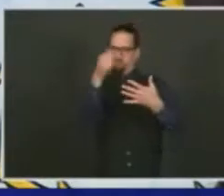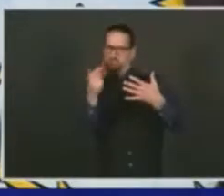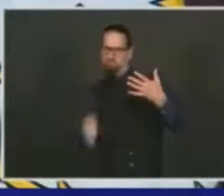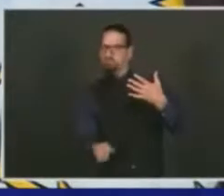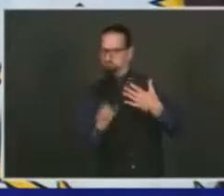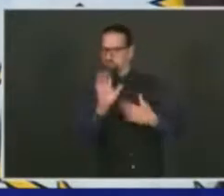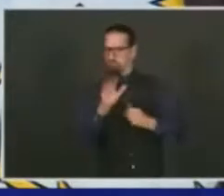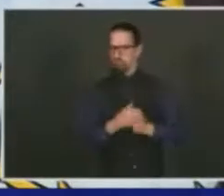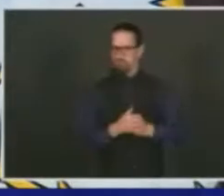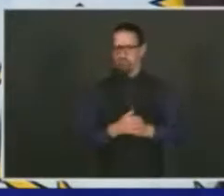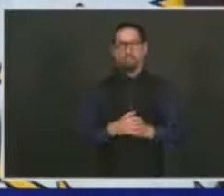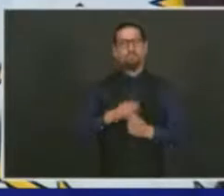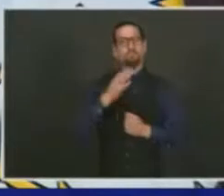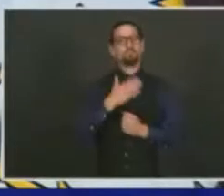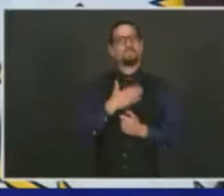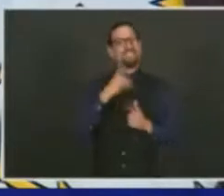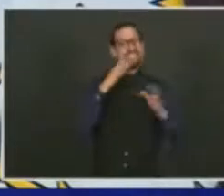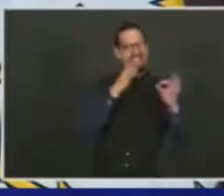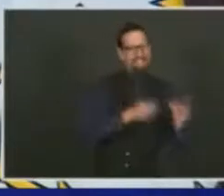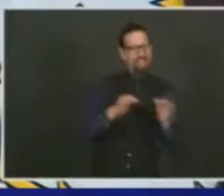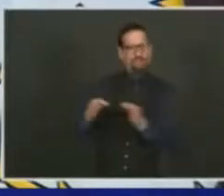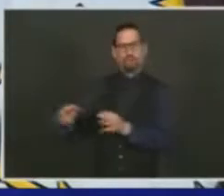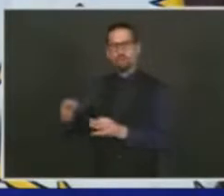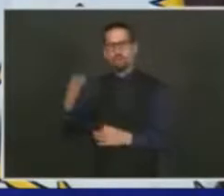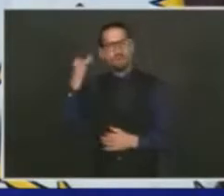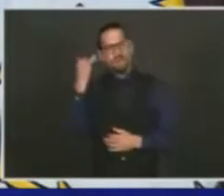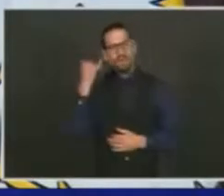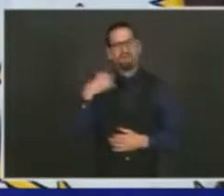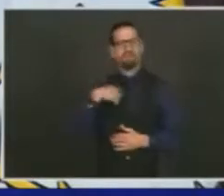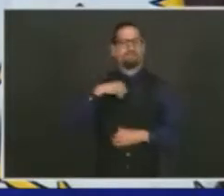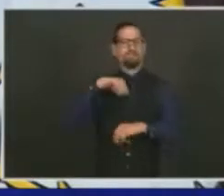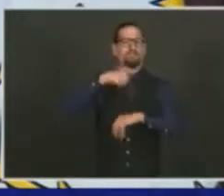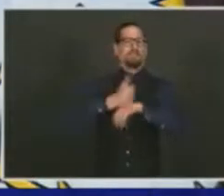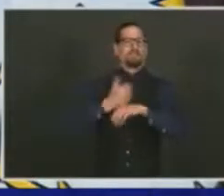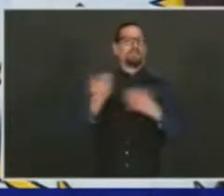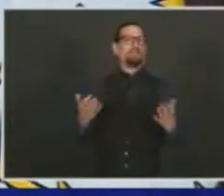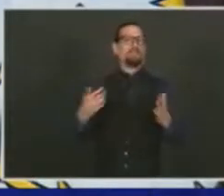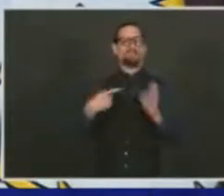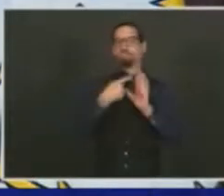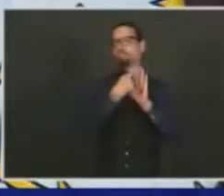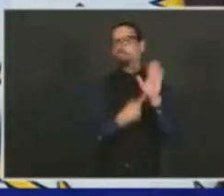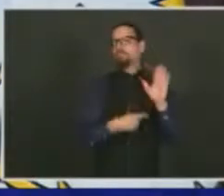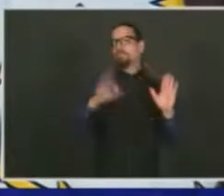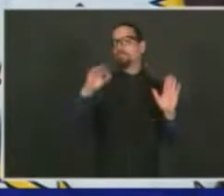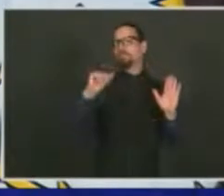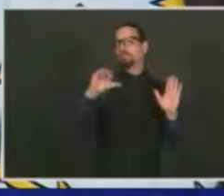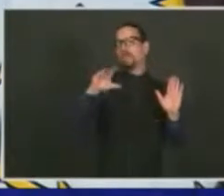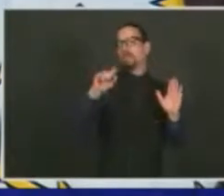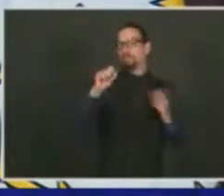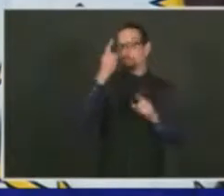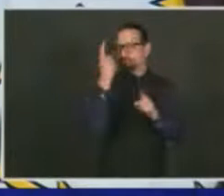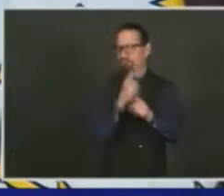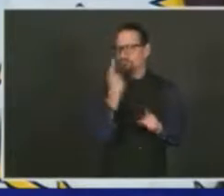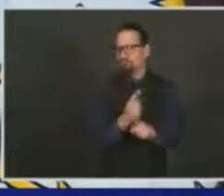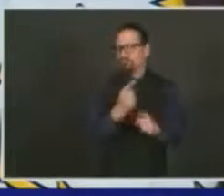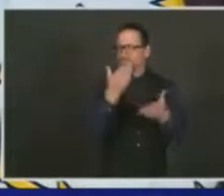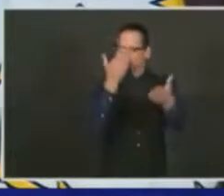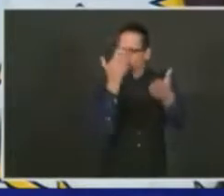And as always, it's based on the facts and the data and what's going on in the science and what we're